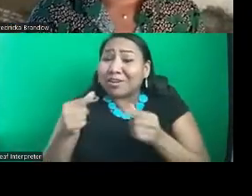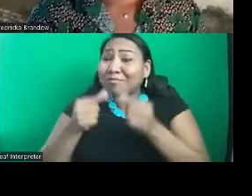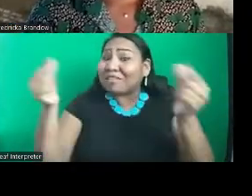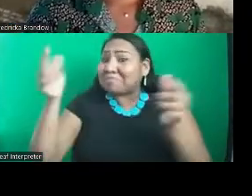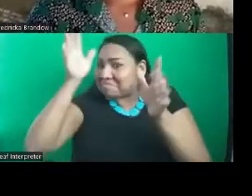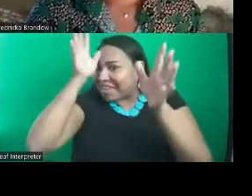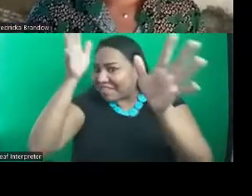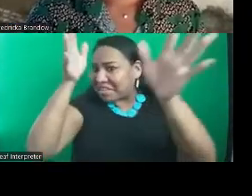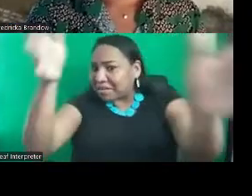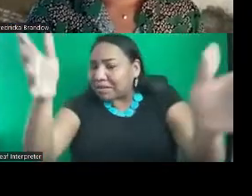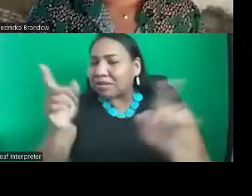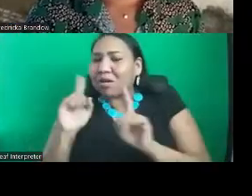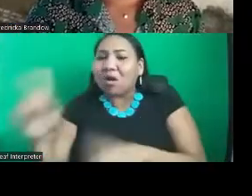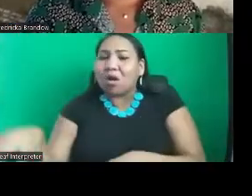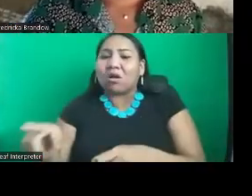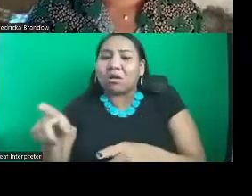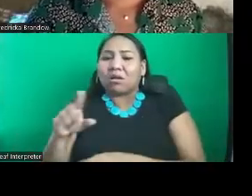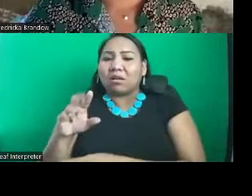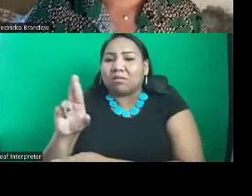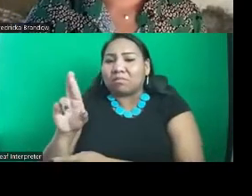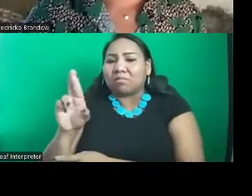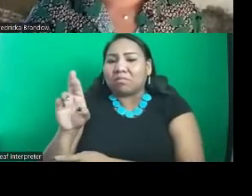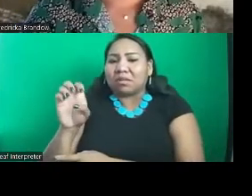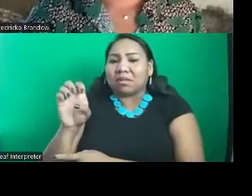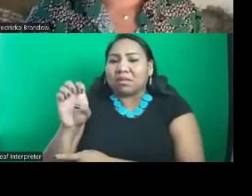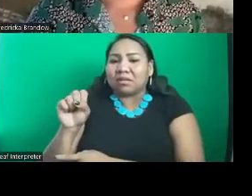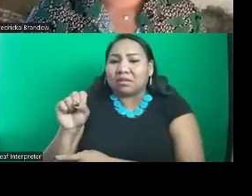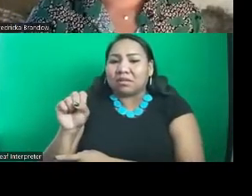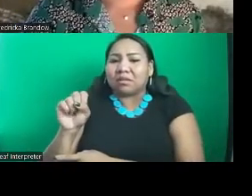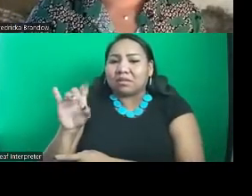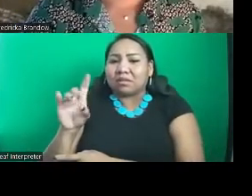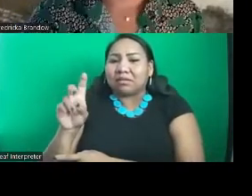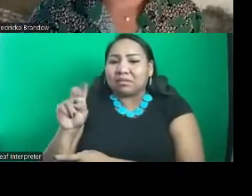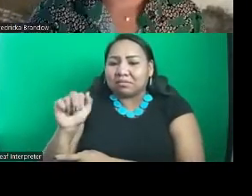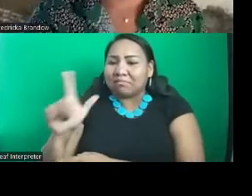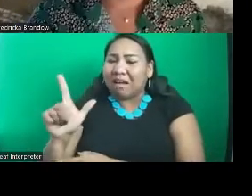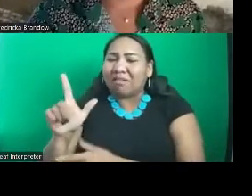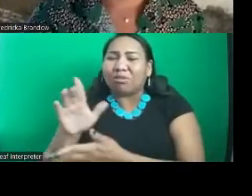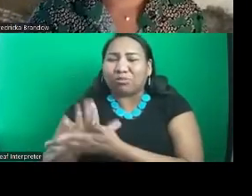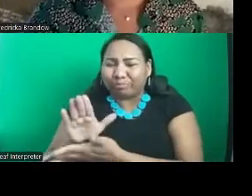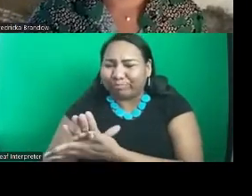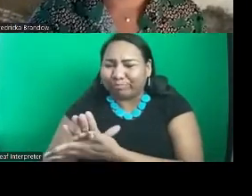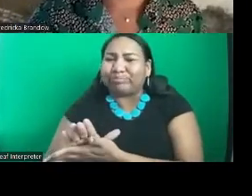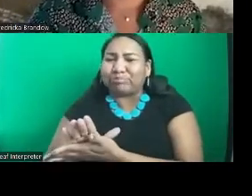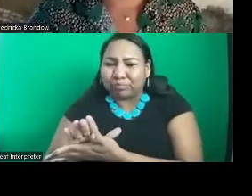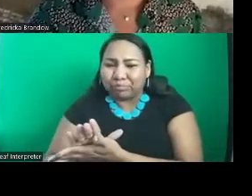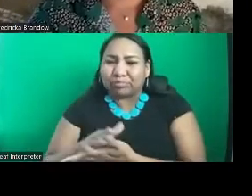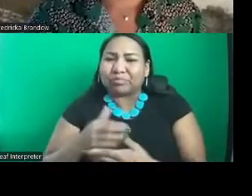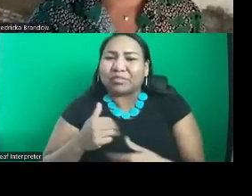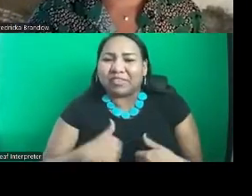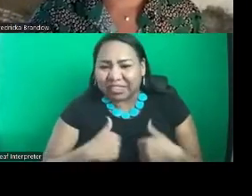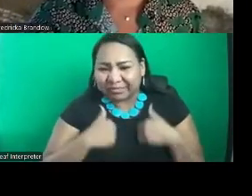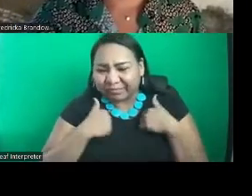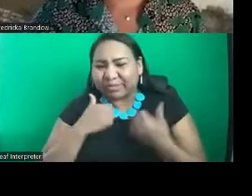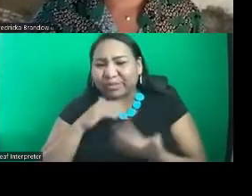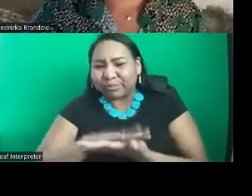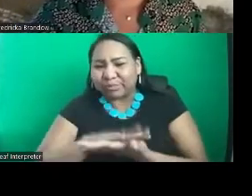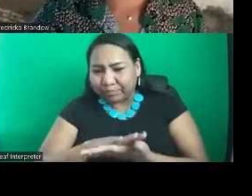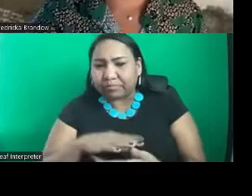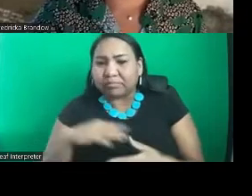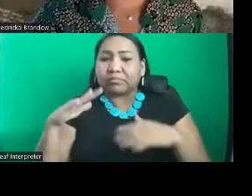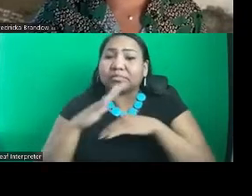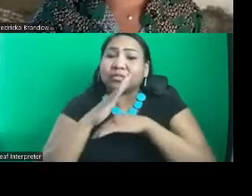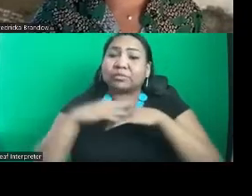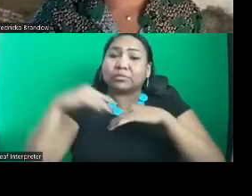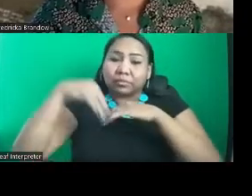survivors. We're living in a generation that can make change. Indigenizing curriculum, indigenizing the workplace, and